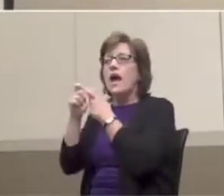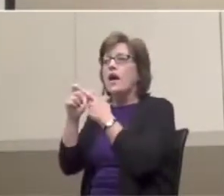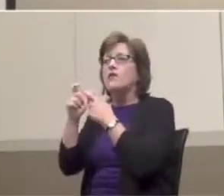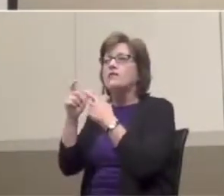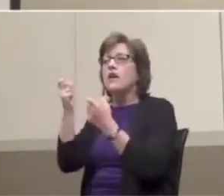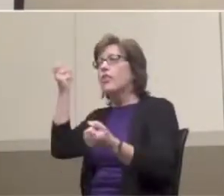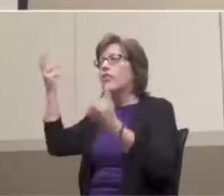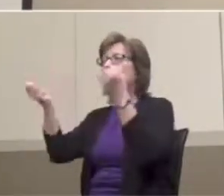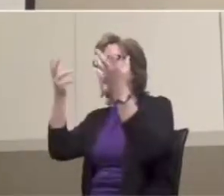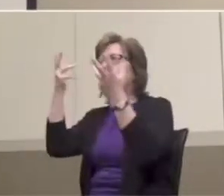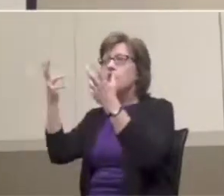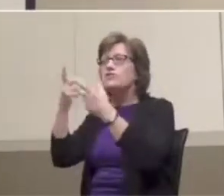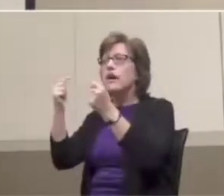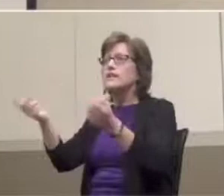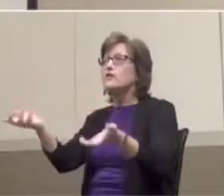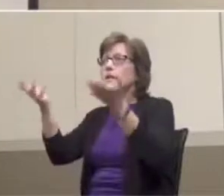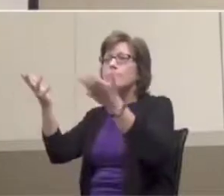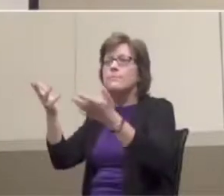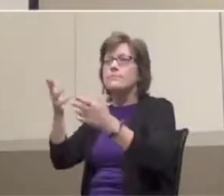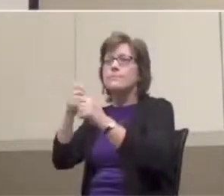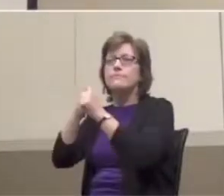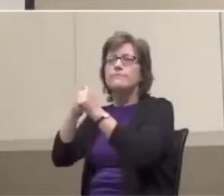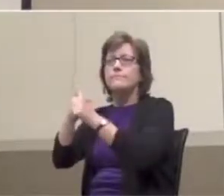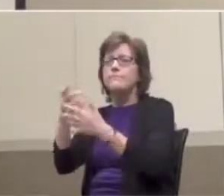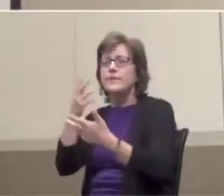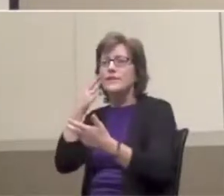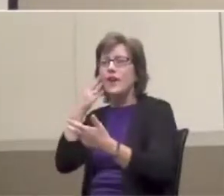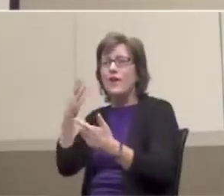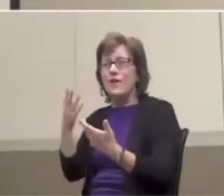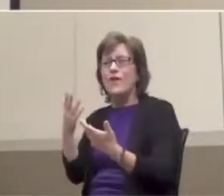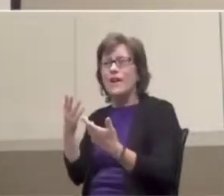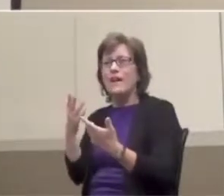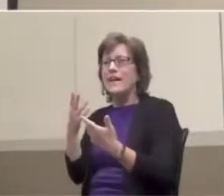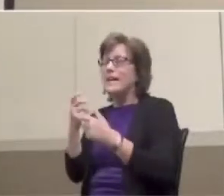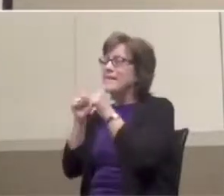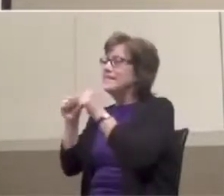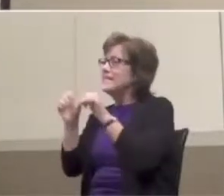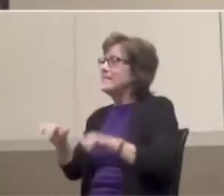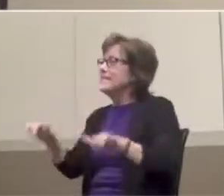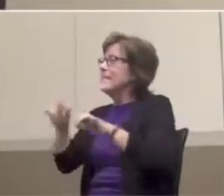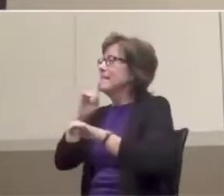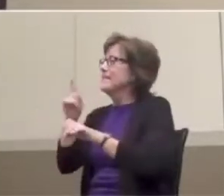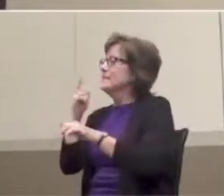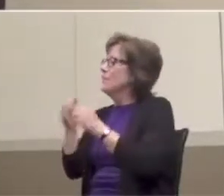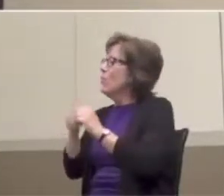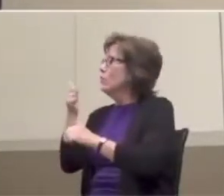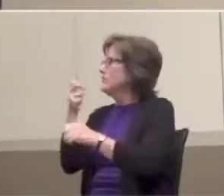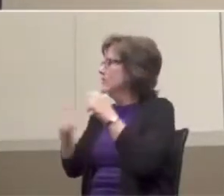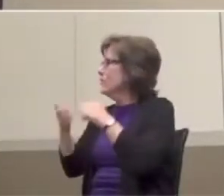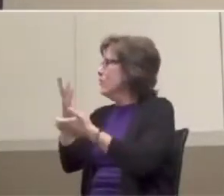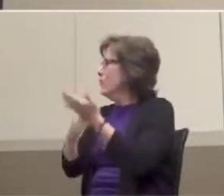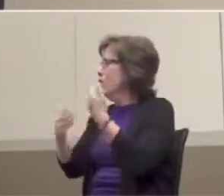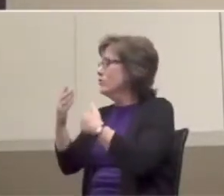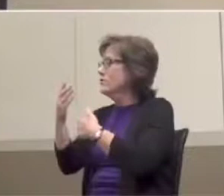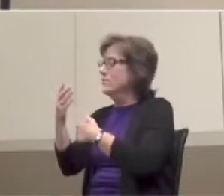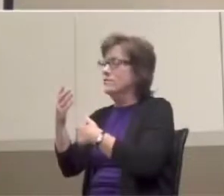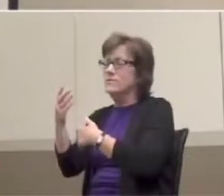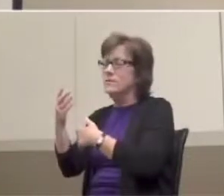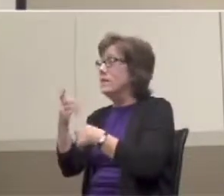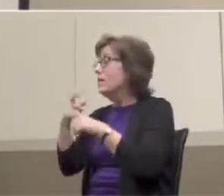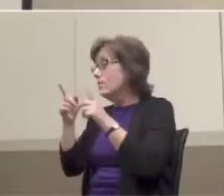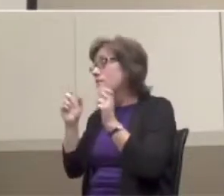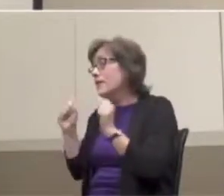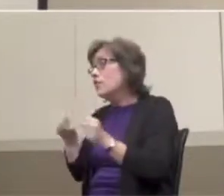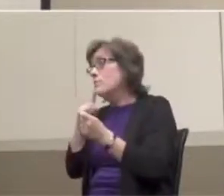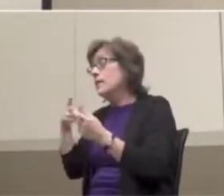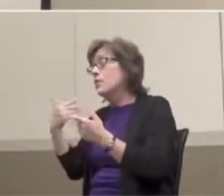keep track of it all. And I think the consistency is the hardest part about that. But they can be immensely successful,